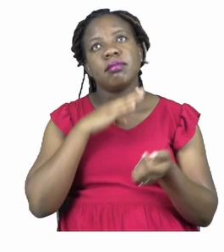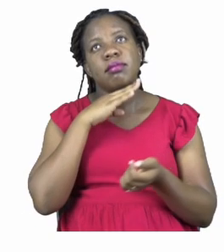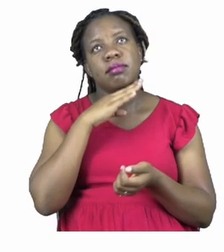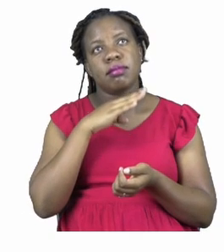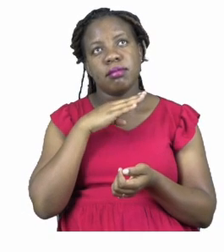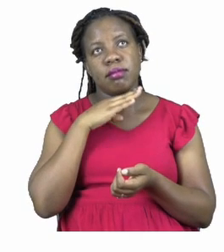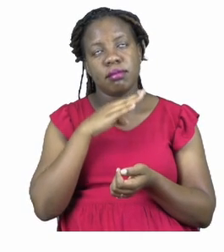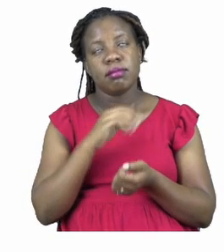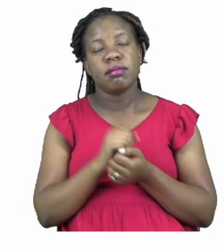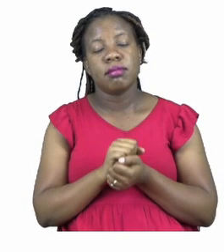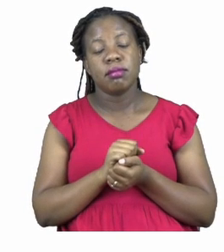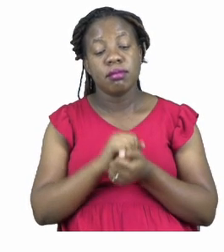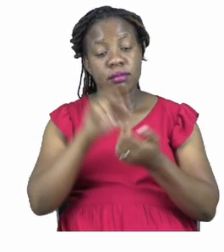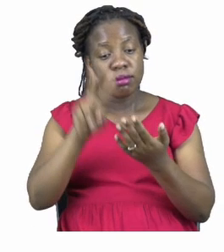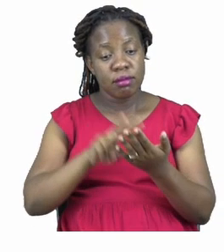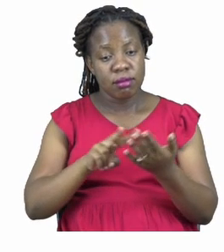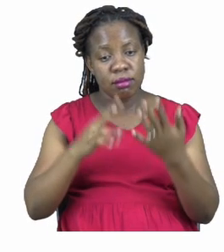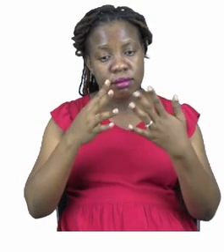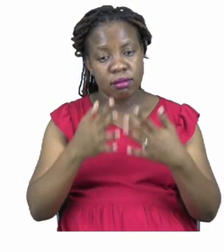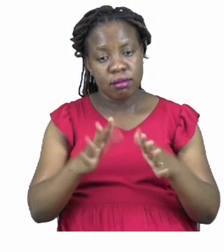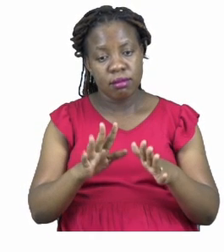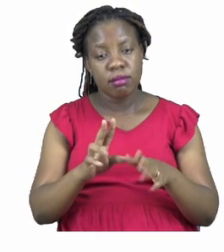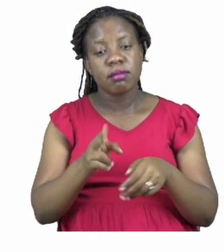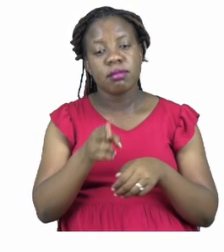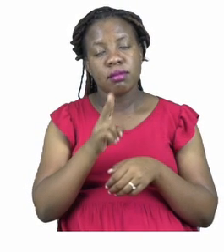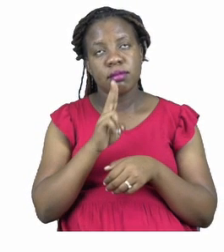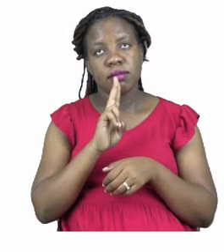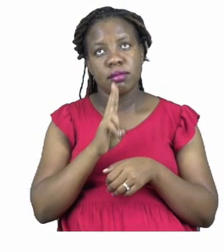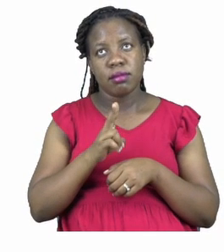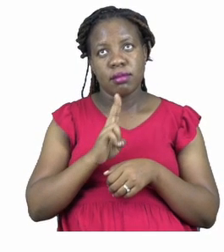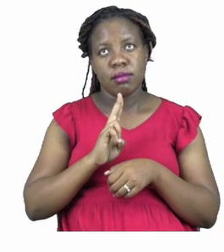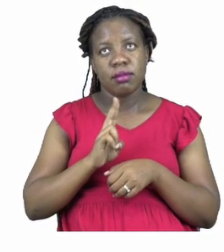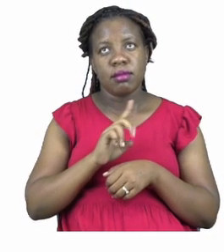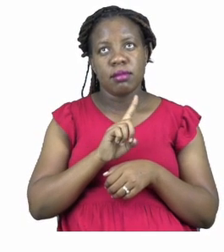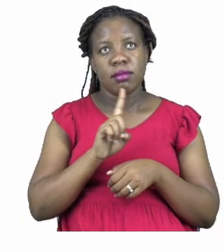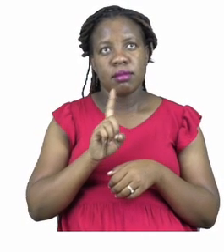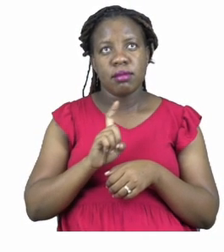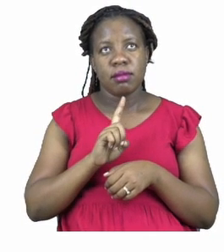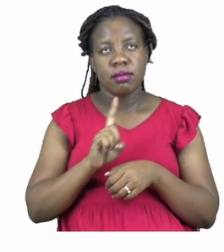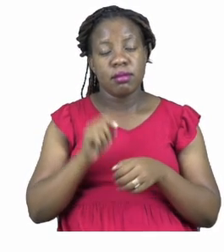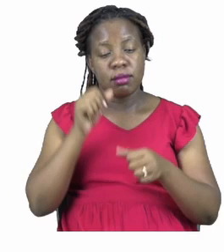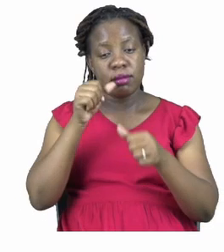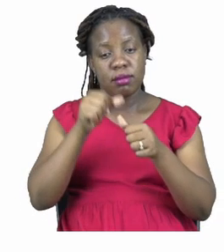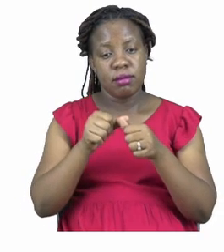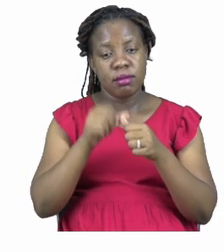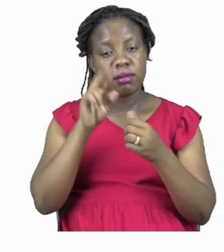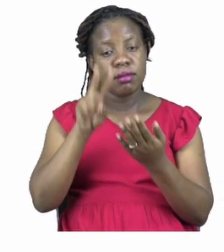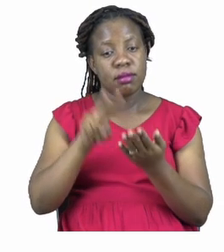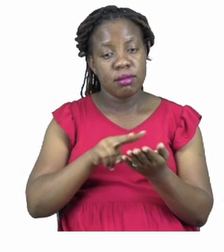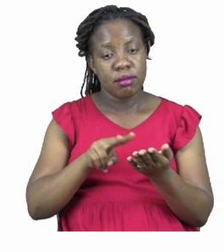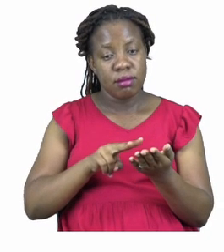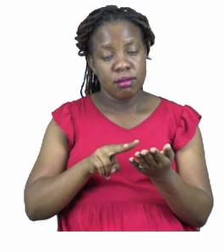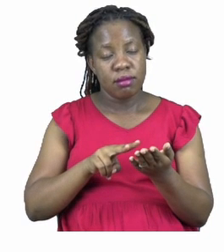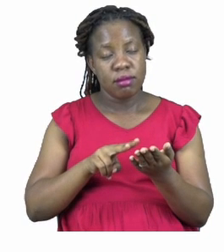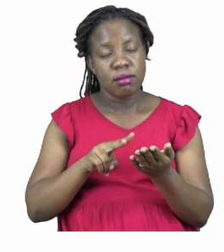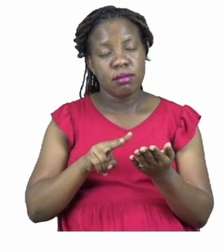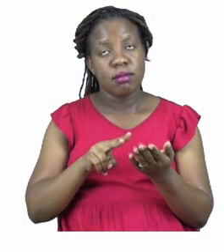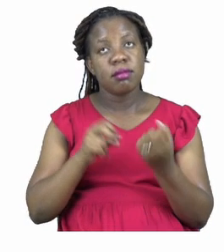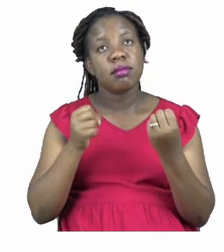that, answer the questions that follow. Remember, when you are reading your comprehension, you must read it